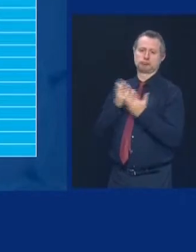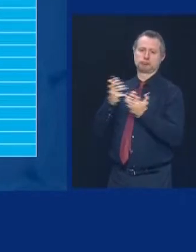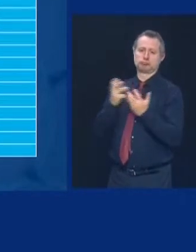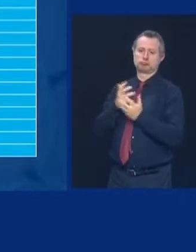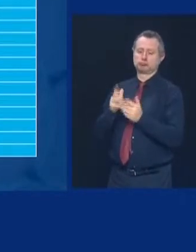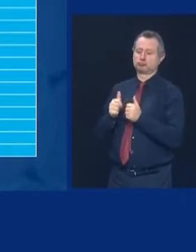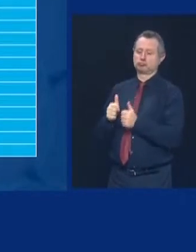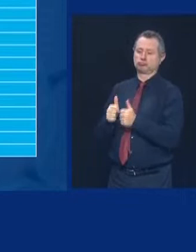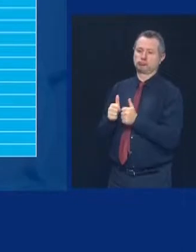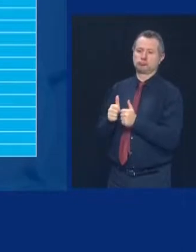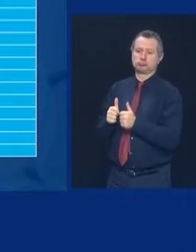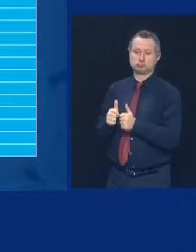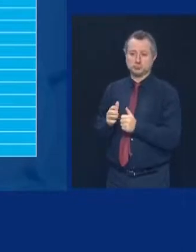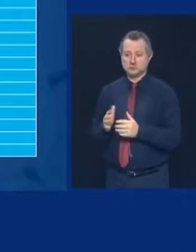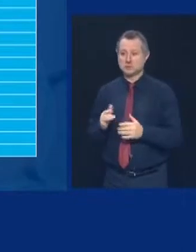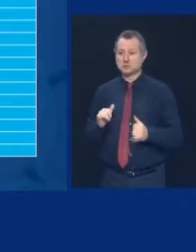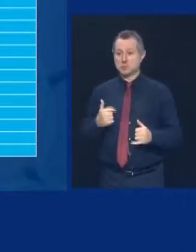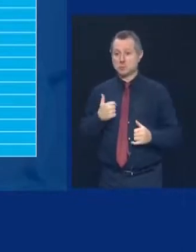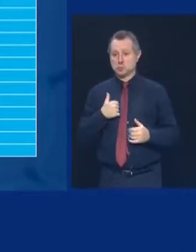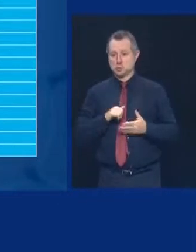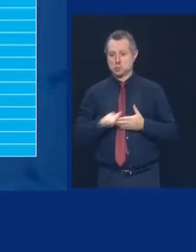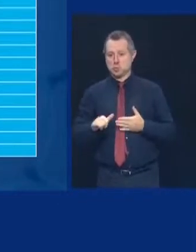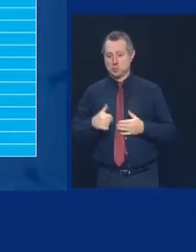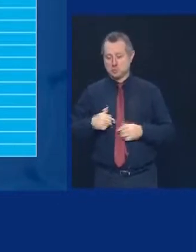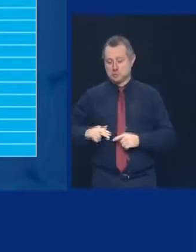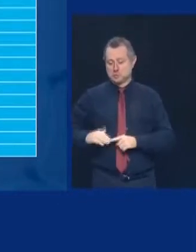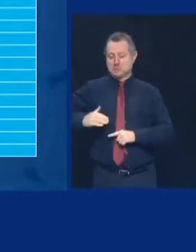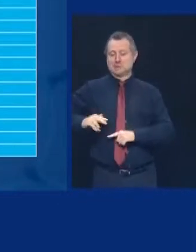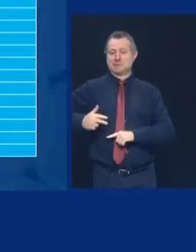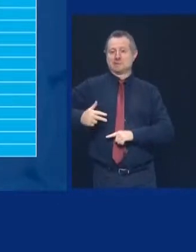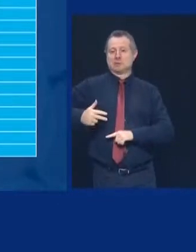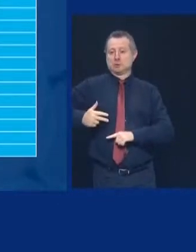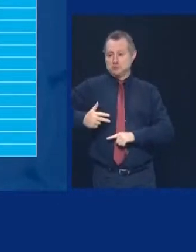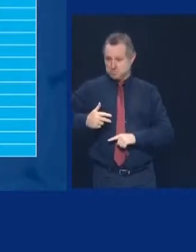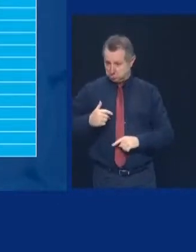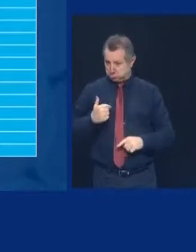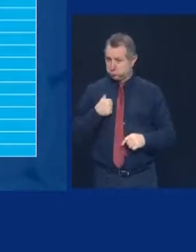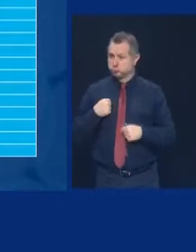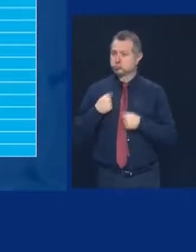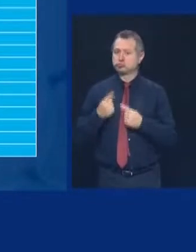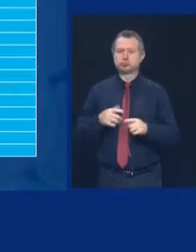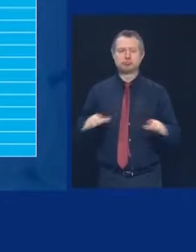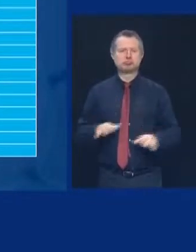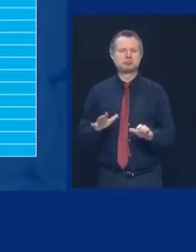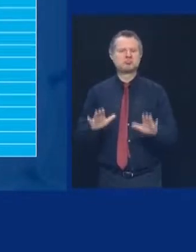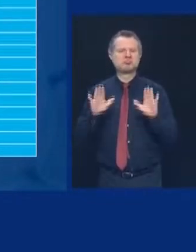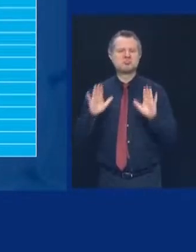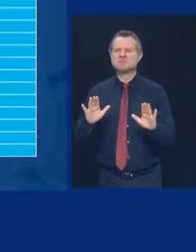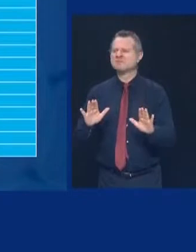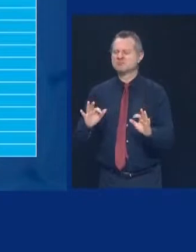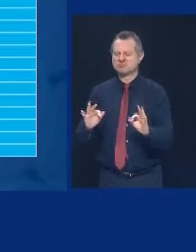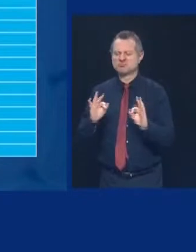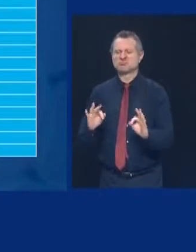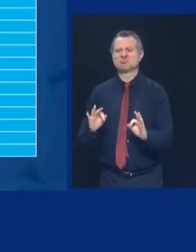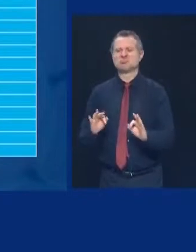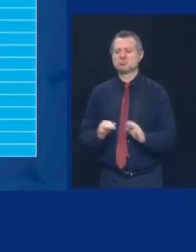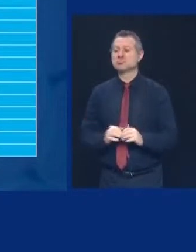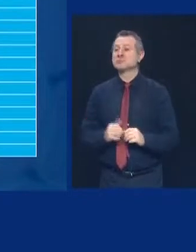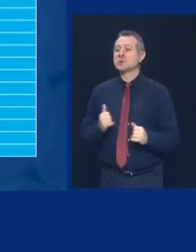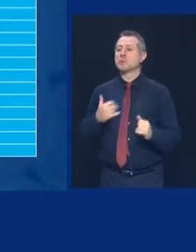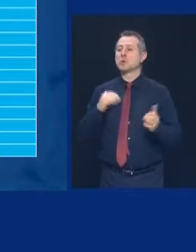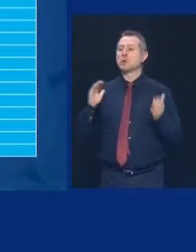That's where New York is. So we are doing very, very well. And this is the